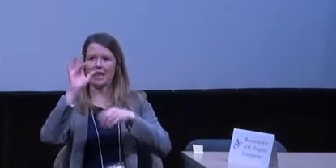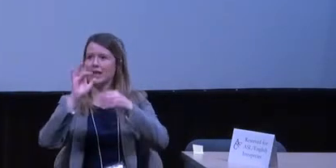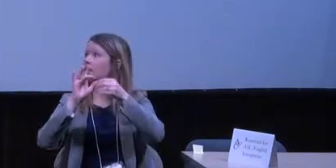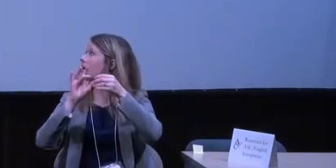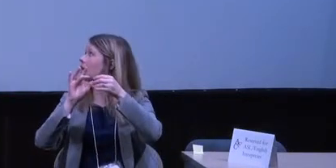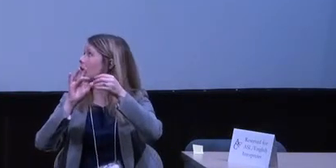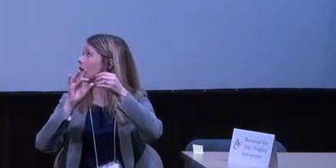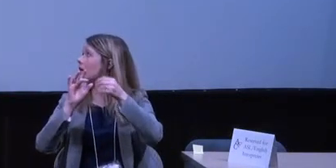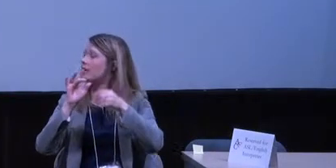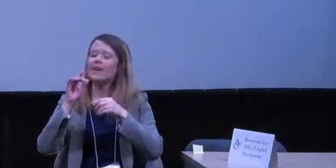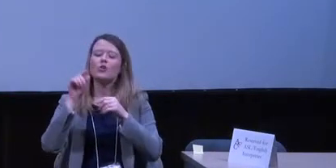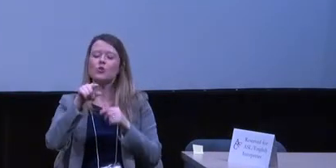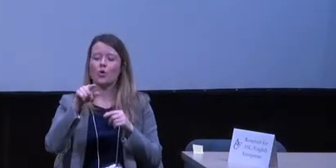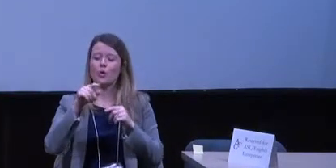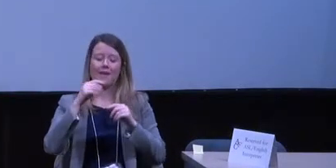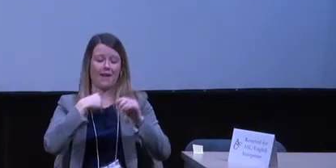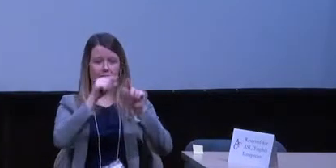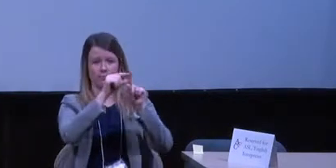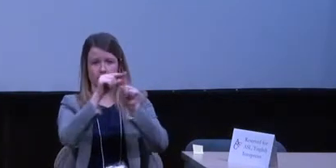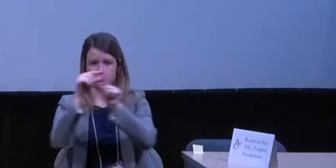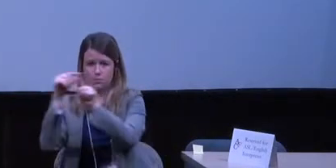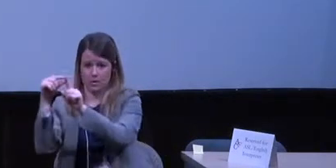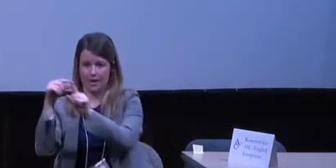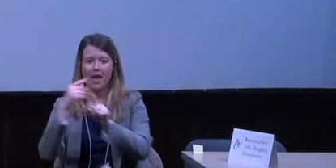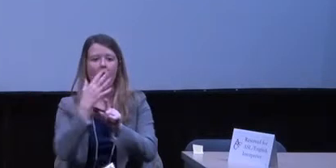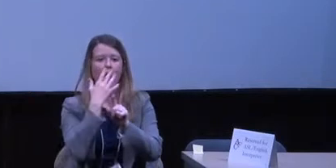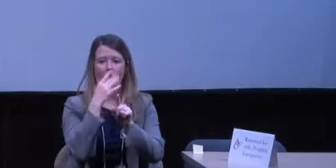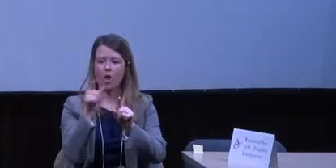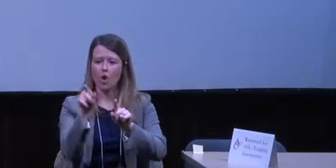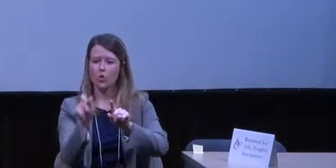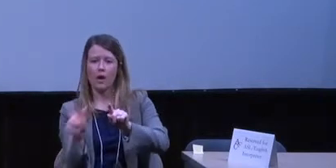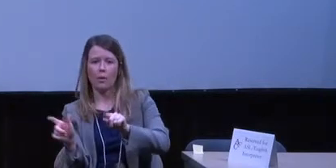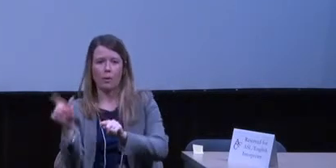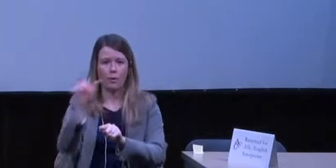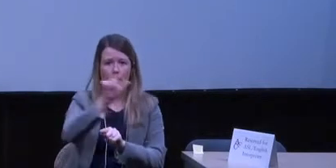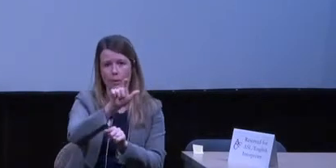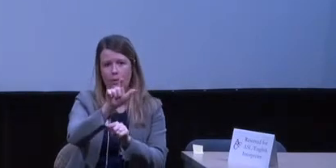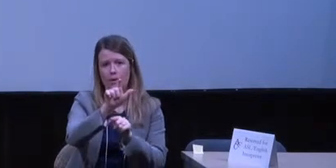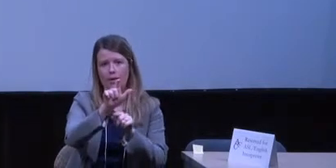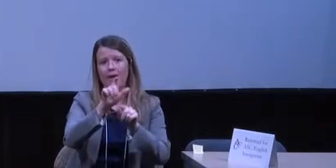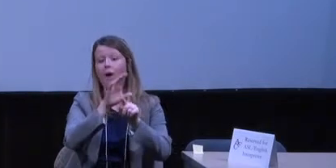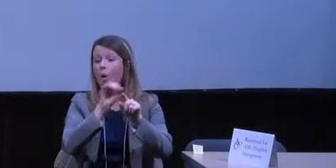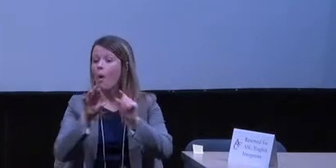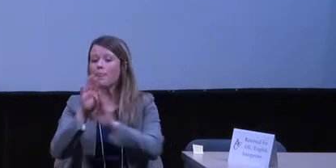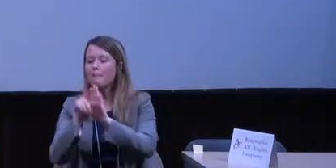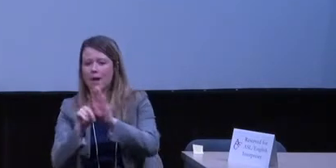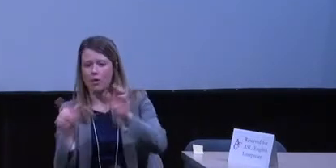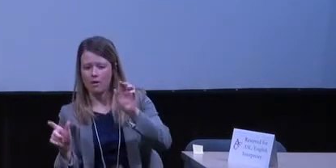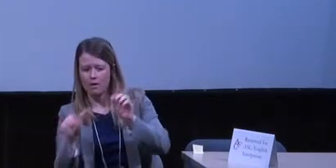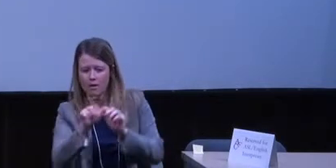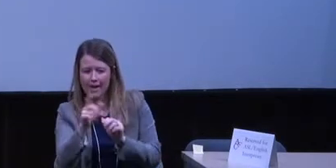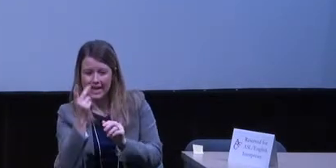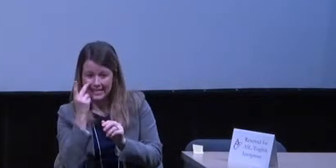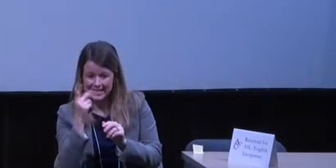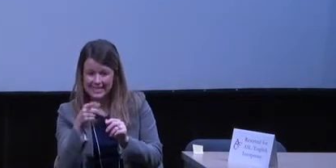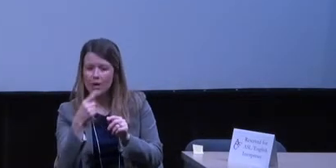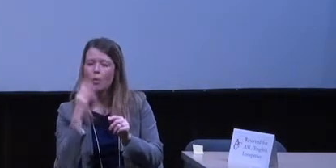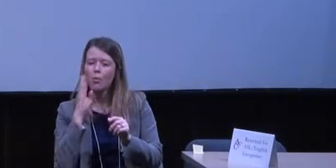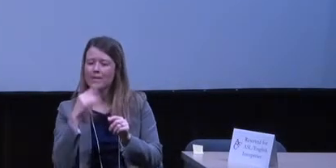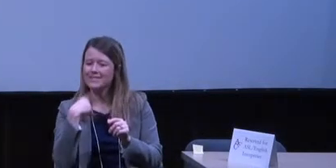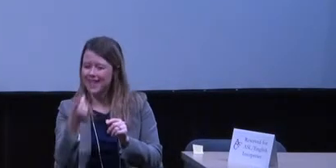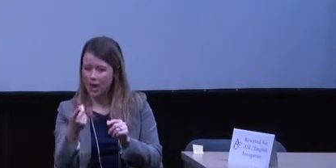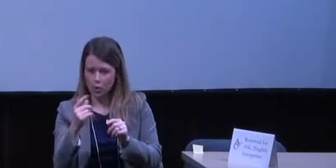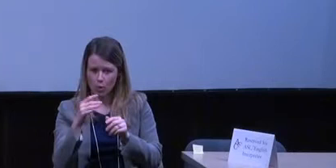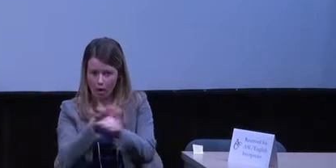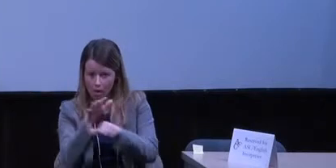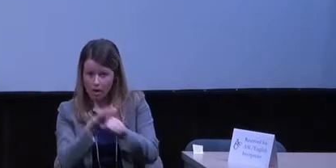dropper right over the colors that you have for the text and the background to see if there's enough color contrast in there so that